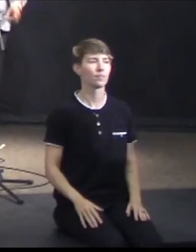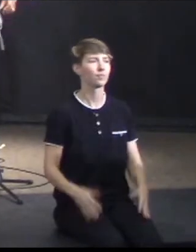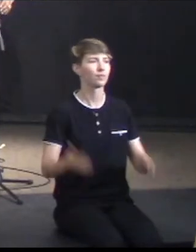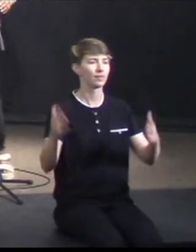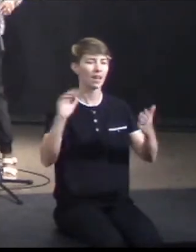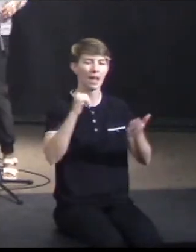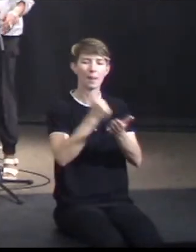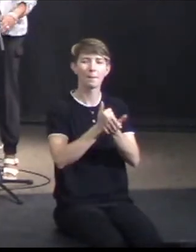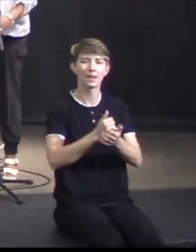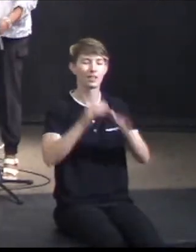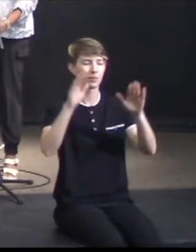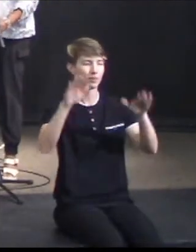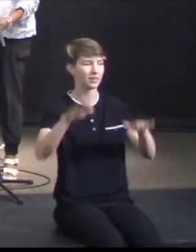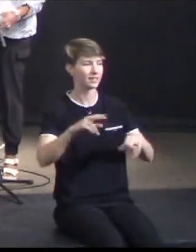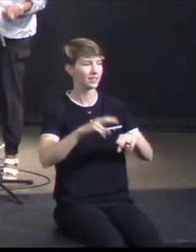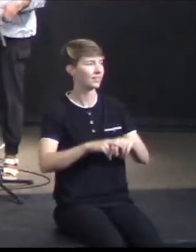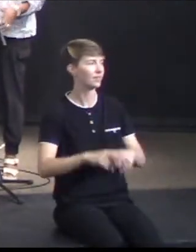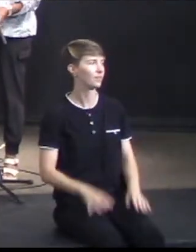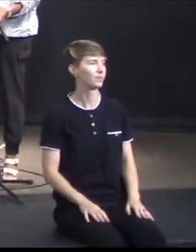God. Amen. You may be seated.